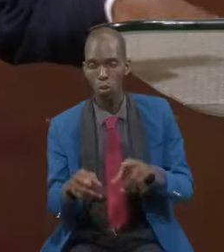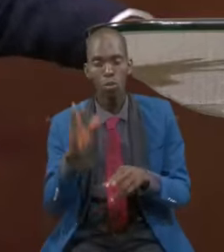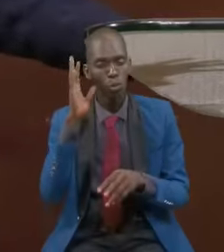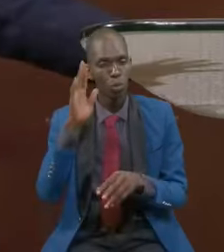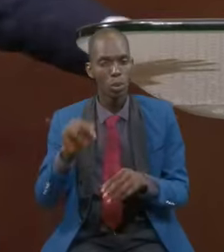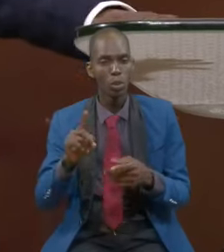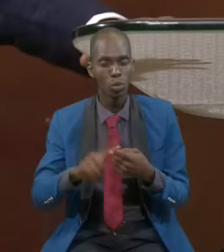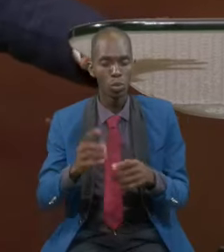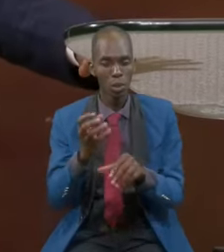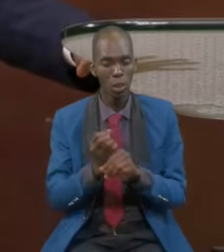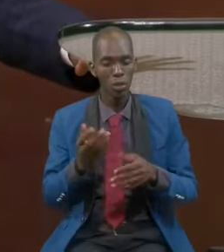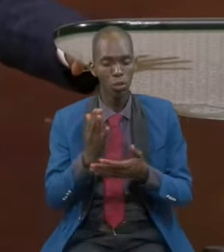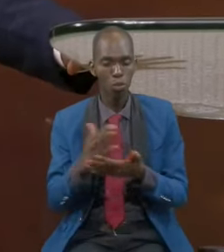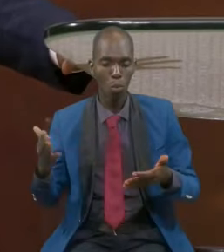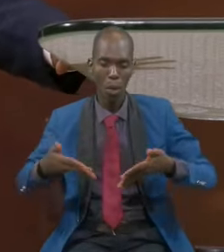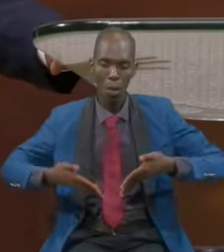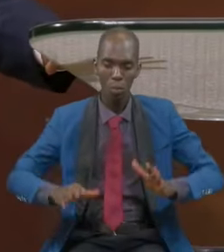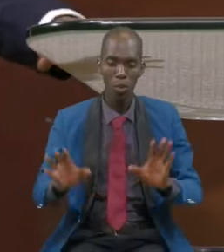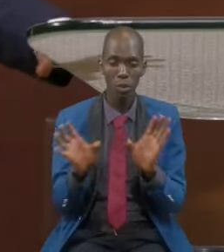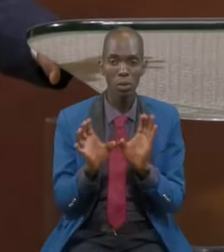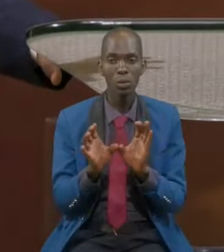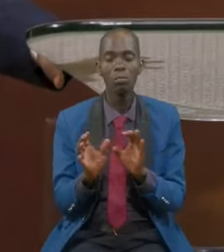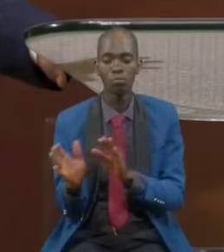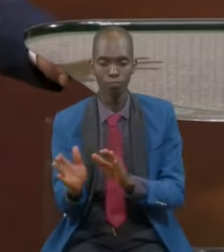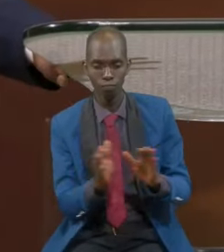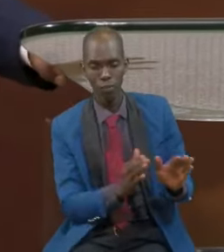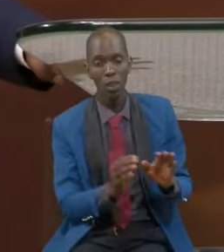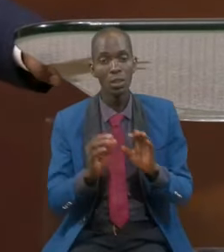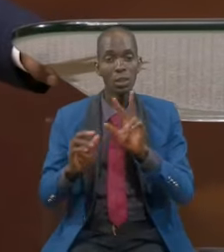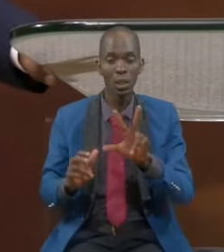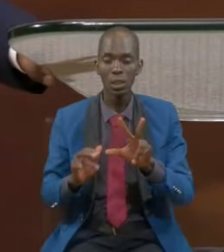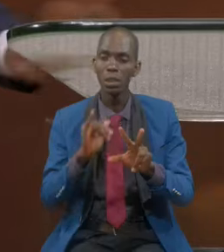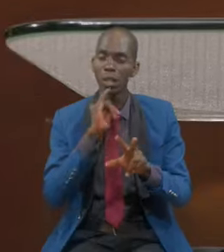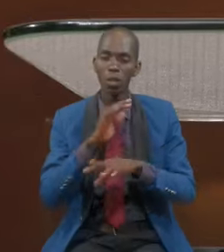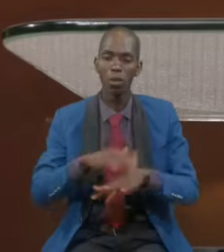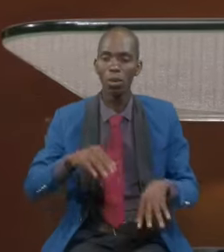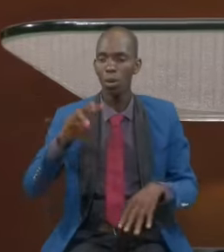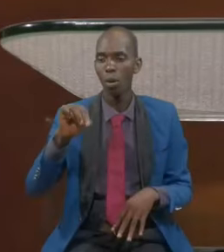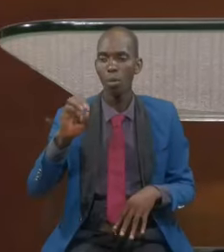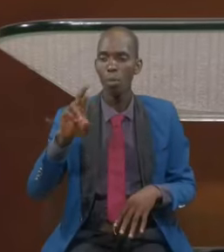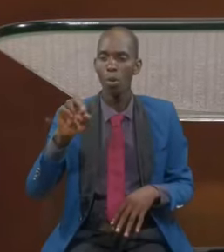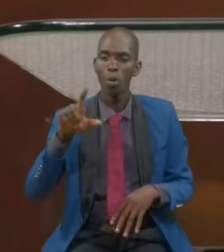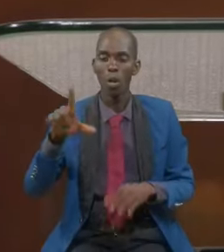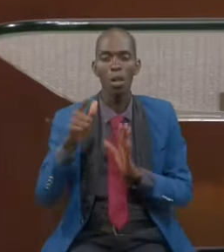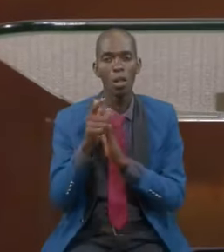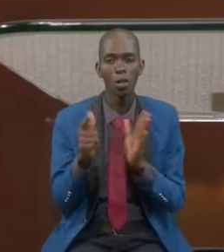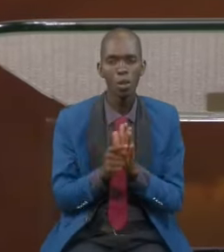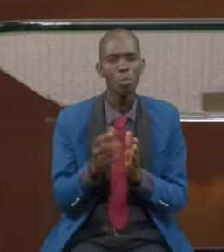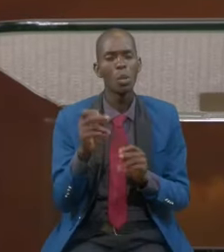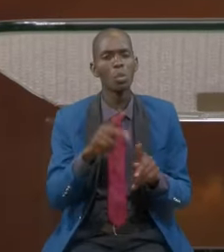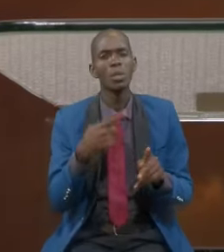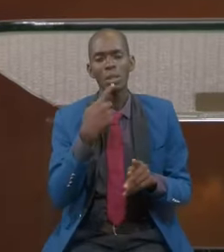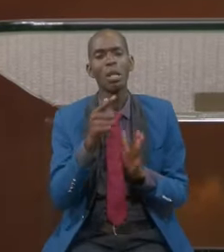But there is the moral law. Moral law. Many people do not, they just say the law, the law, the